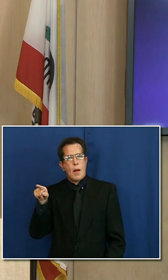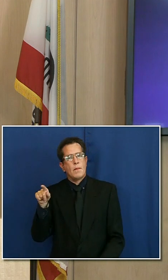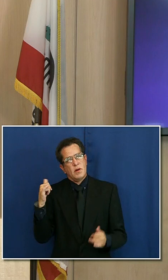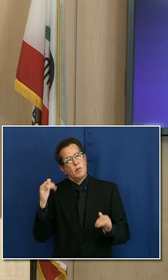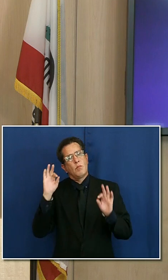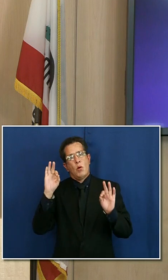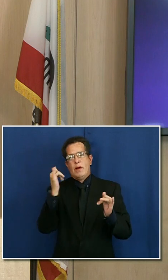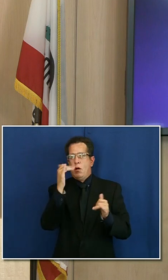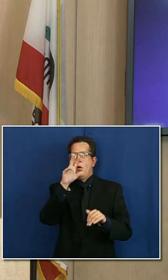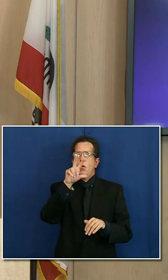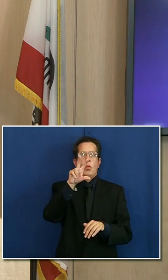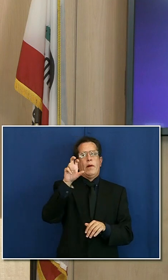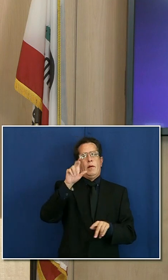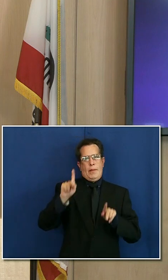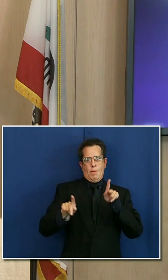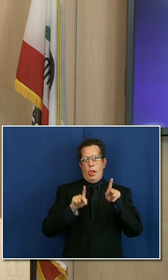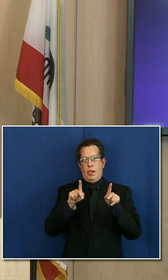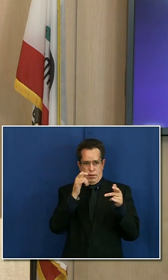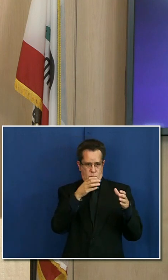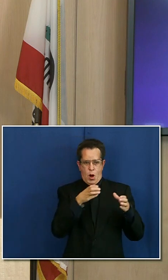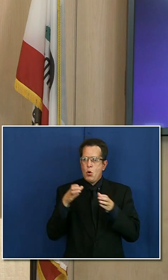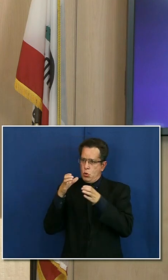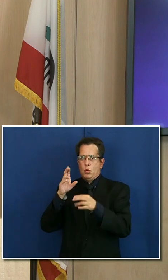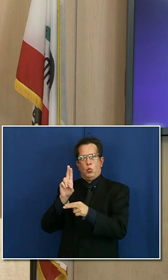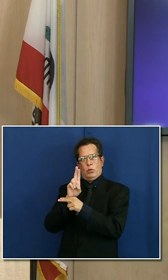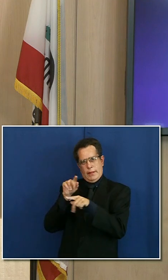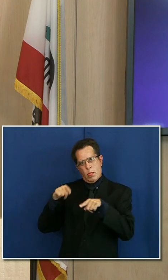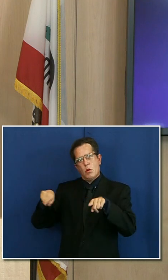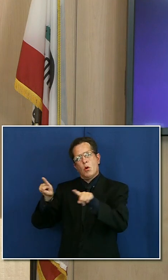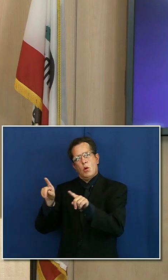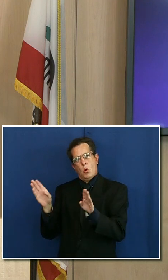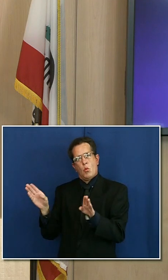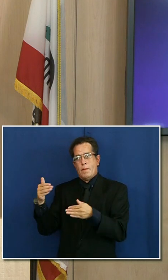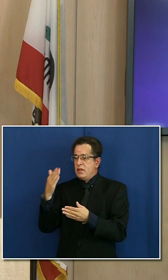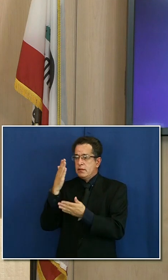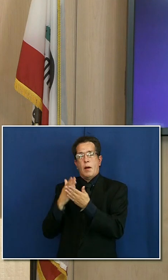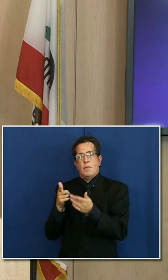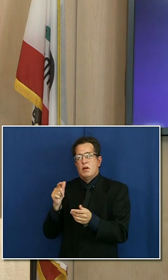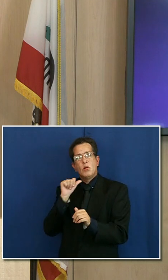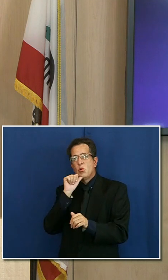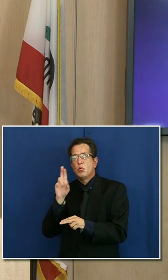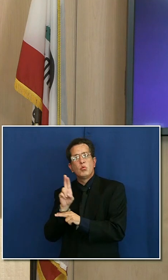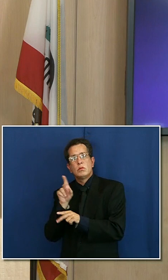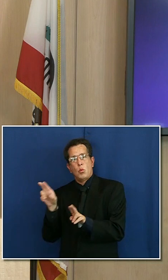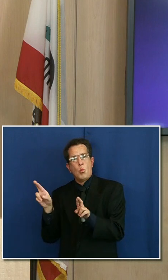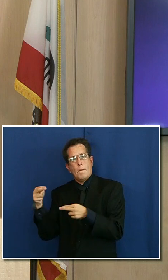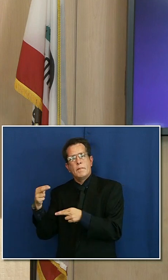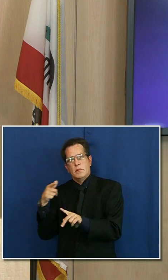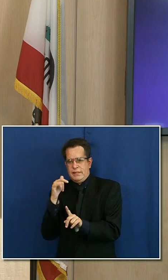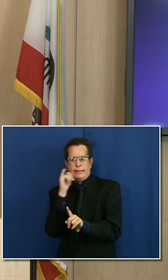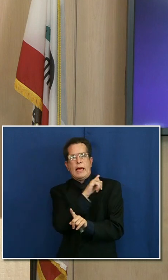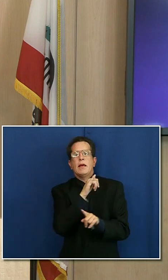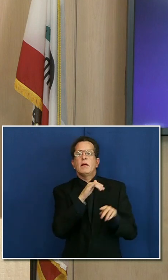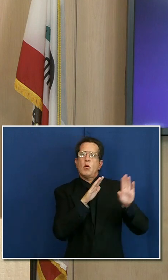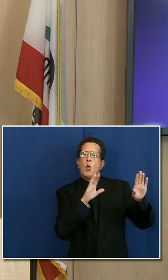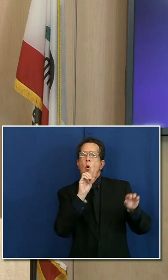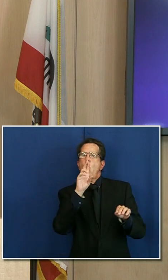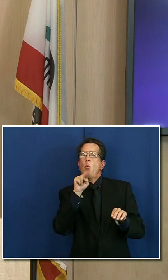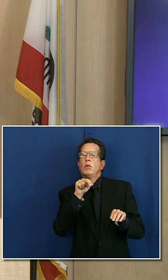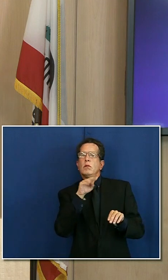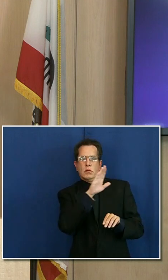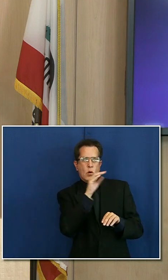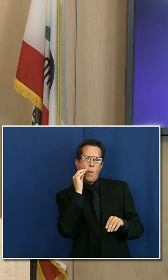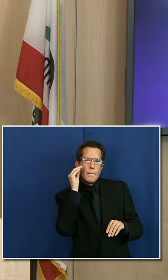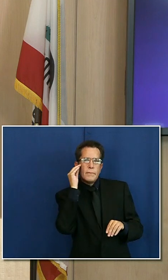have over 300 people using those rooms. Some people declined and preferred to stay at temporary shelters or